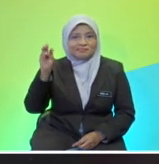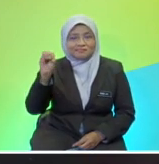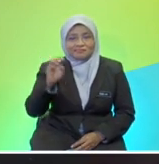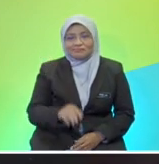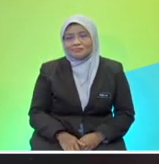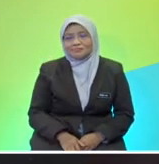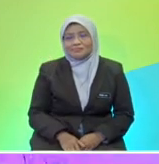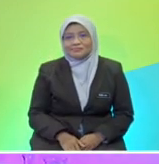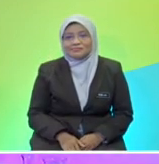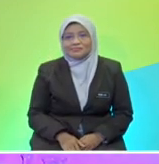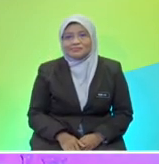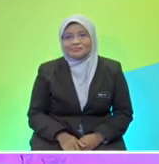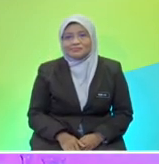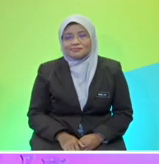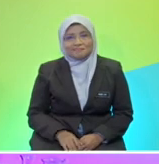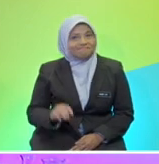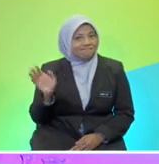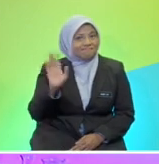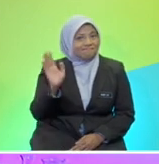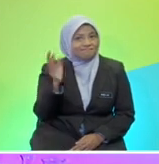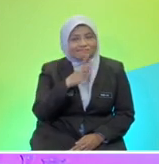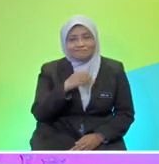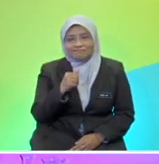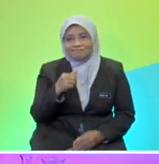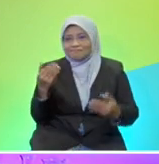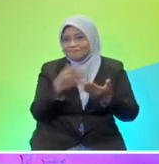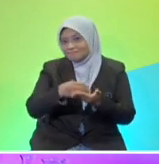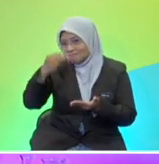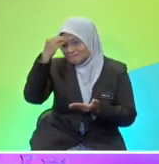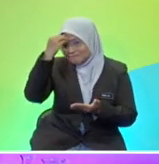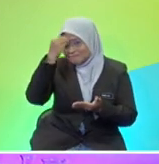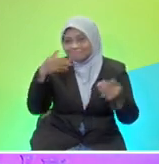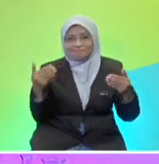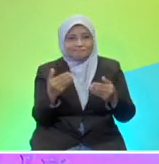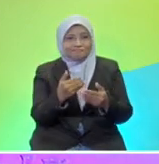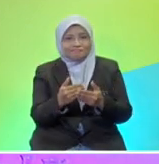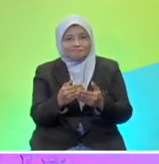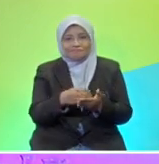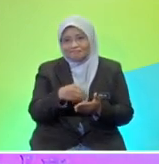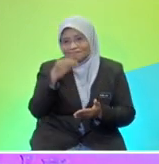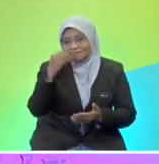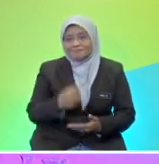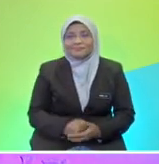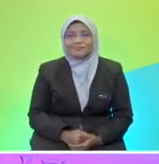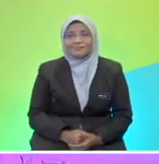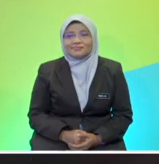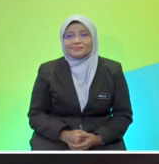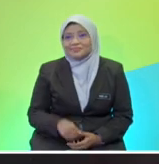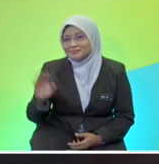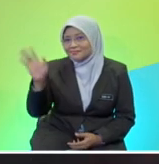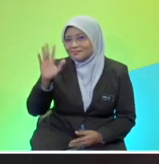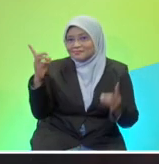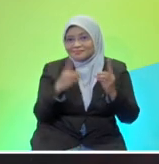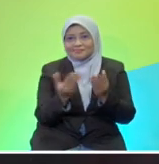Mr. Squishy. We're going to say goodbye and continue learning, continue studying. Why? Because we are all brilliant pupils. See you